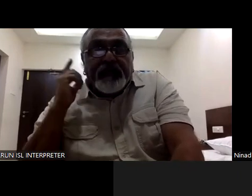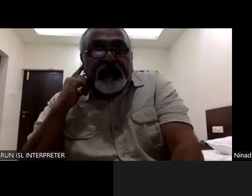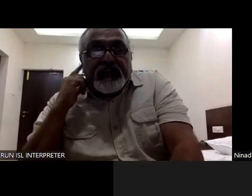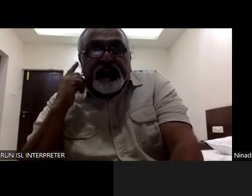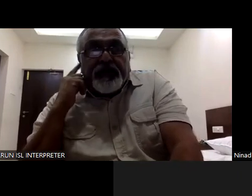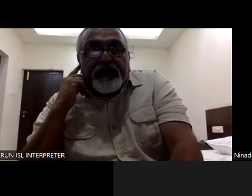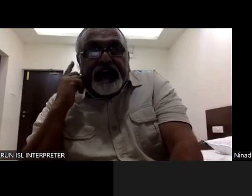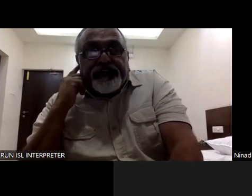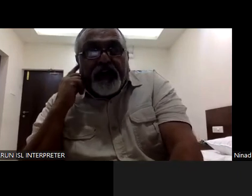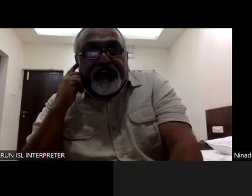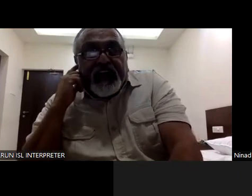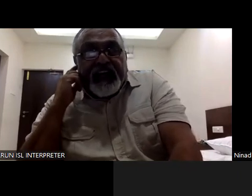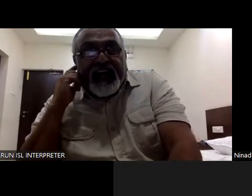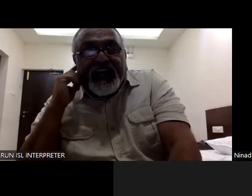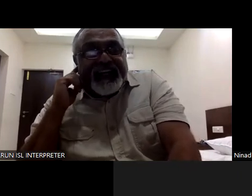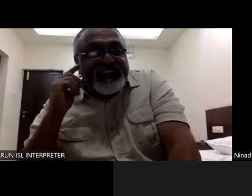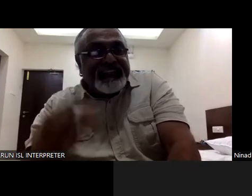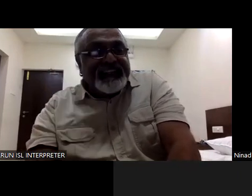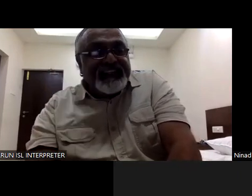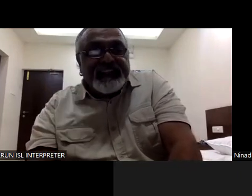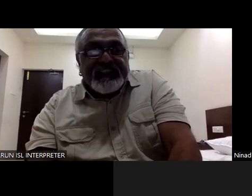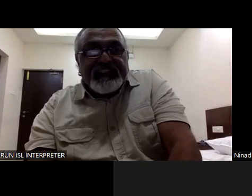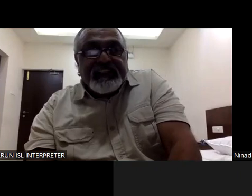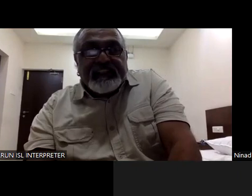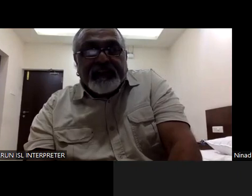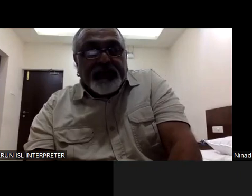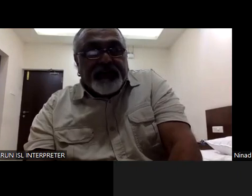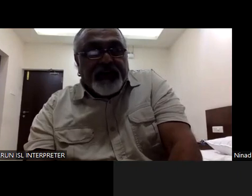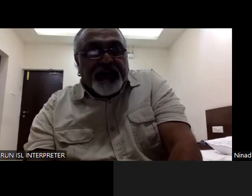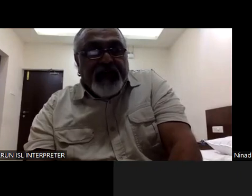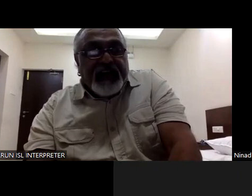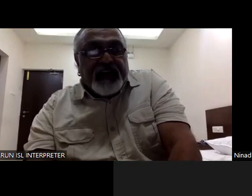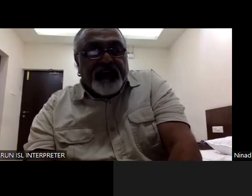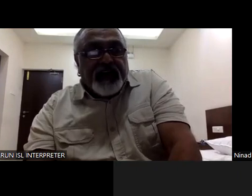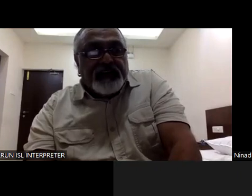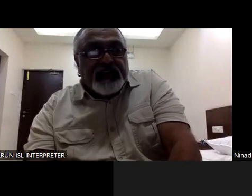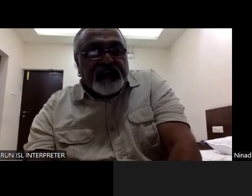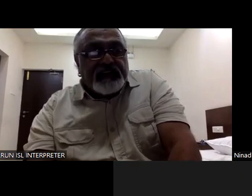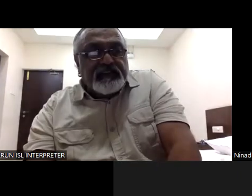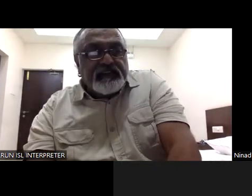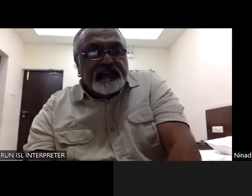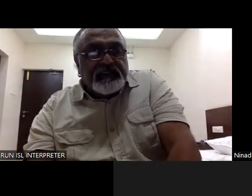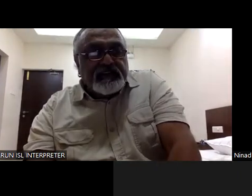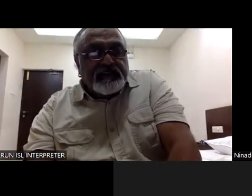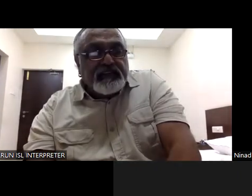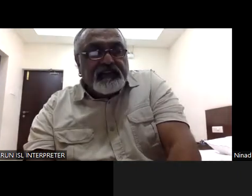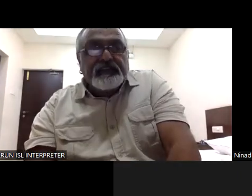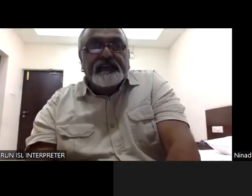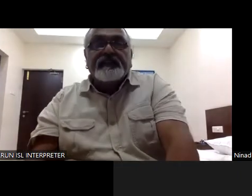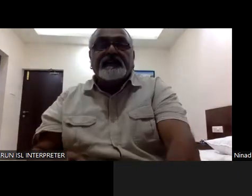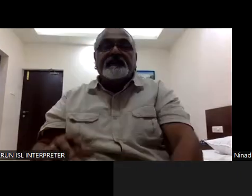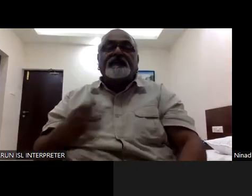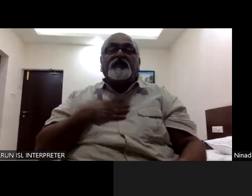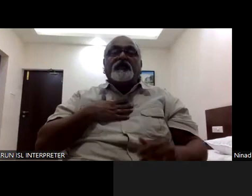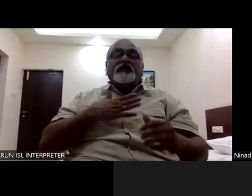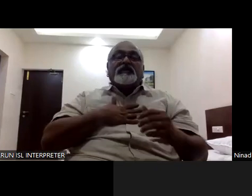ma'am. I'm saying this is. But someone got married, you said? Yeah, I said my